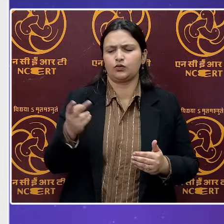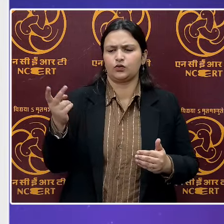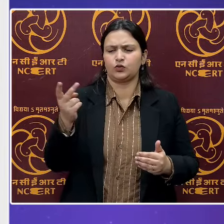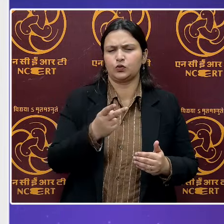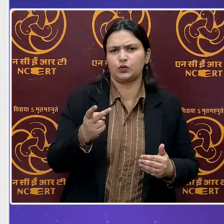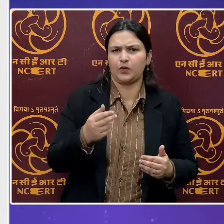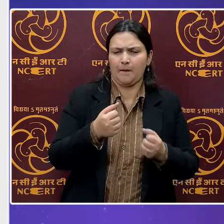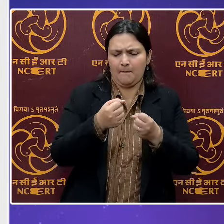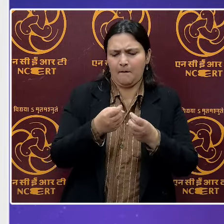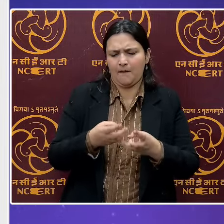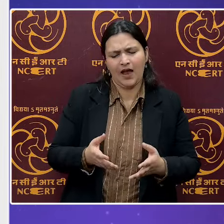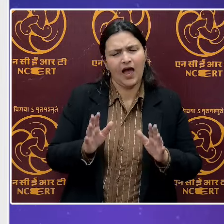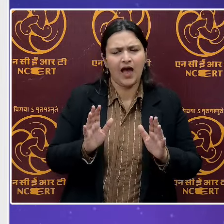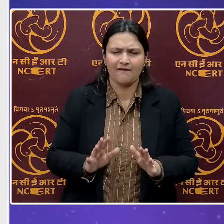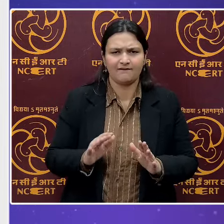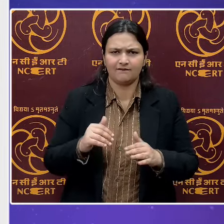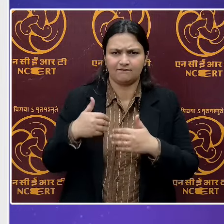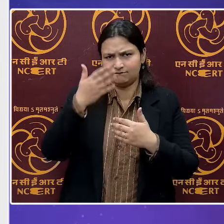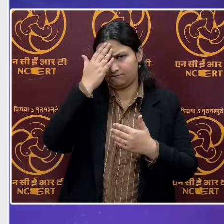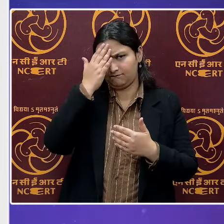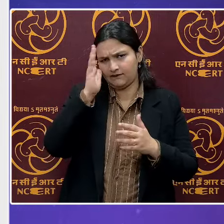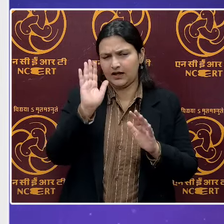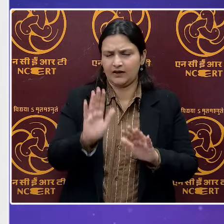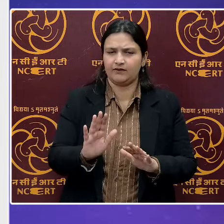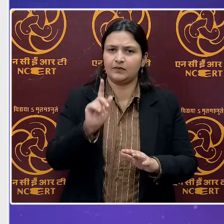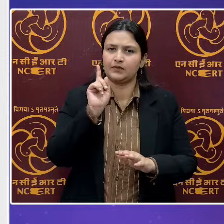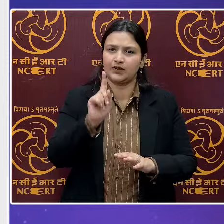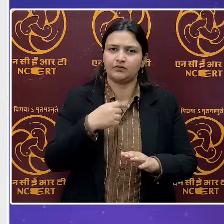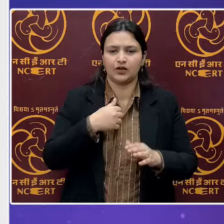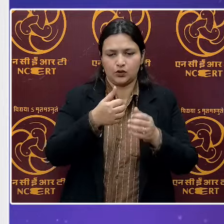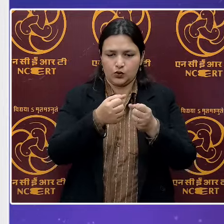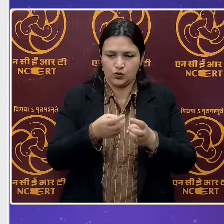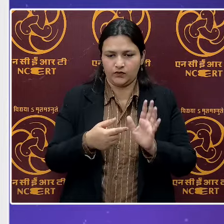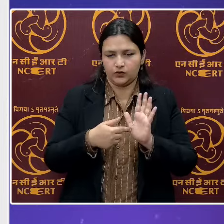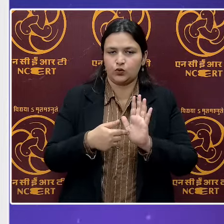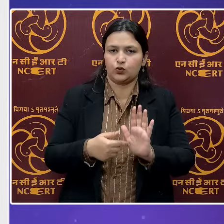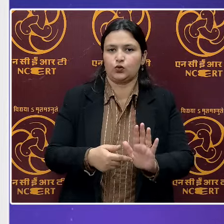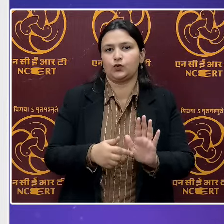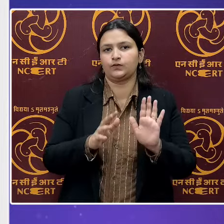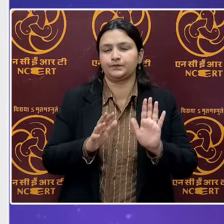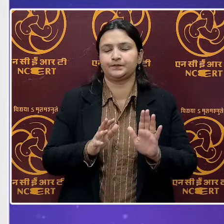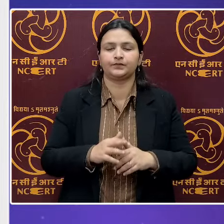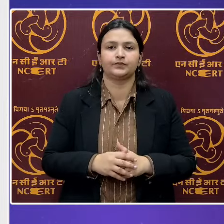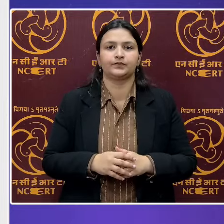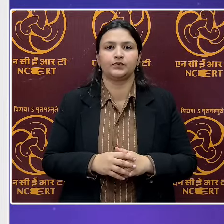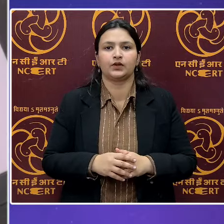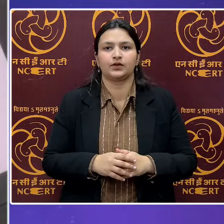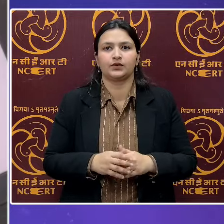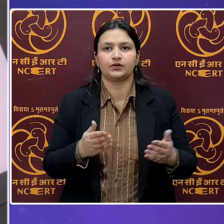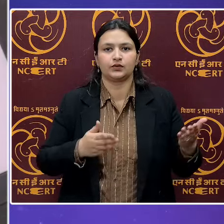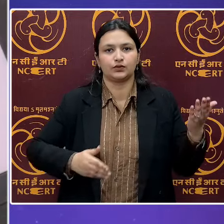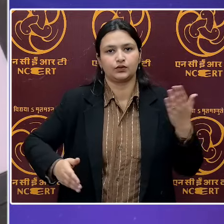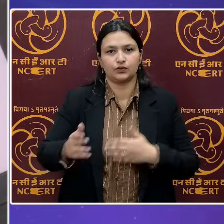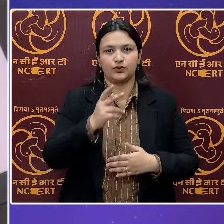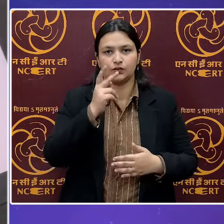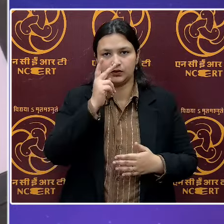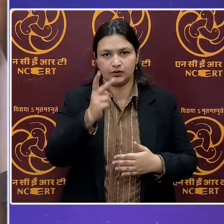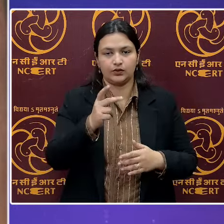number of times so far, but still I will tell you how do you differentiate a quantity. See, y is equal